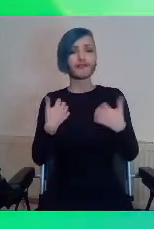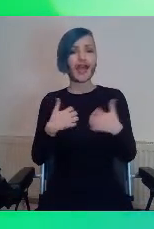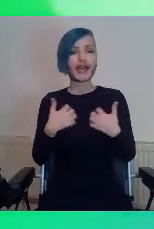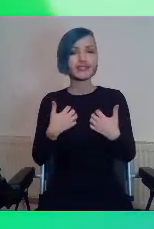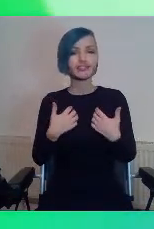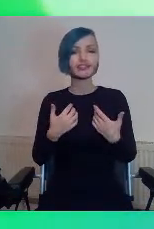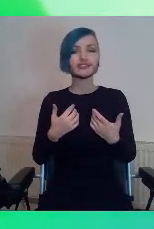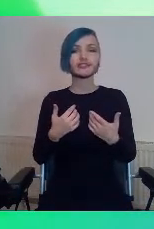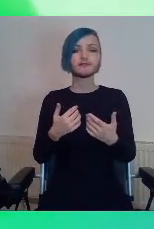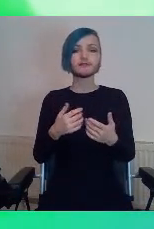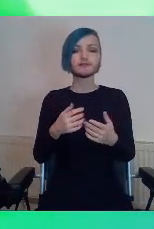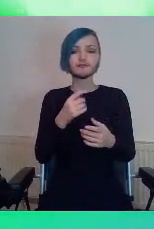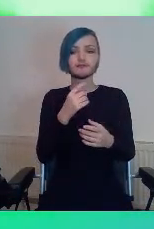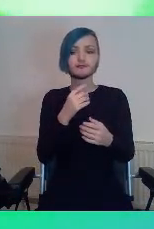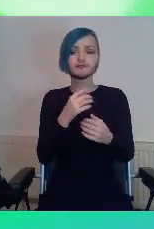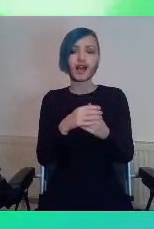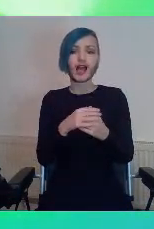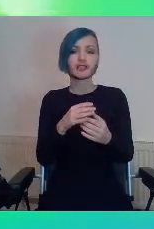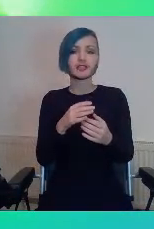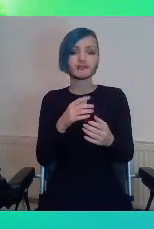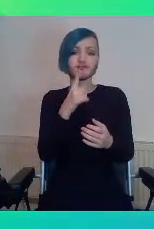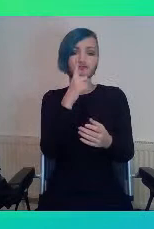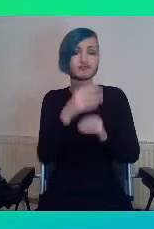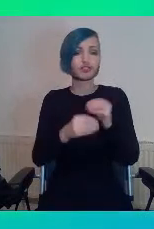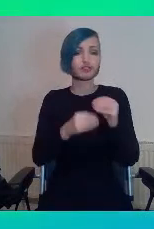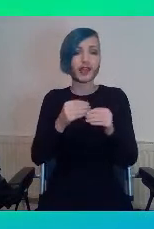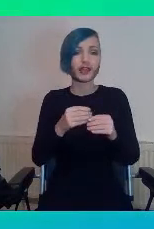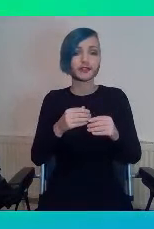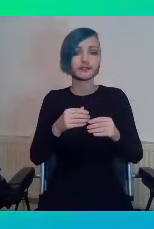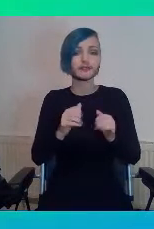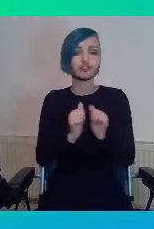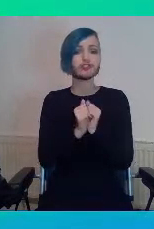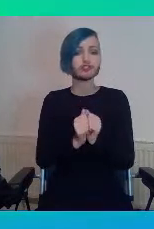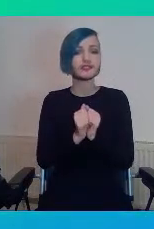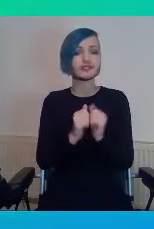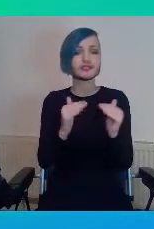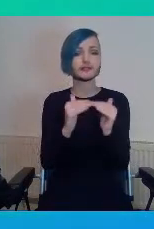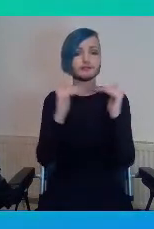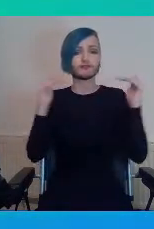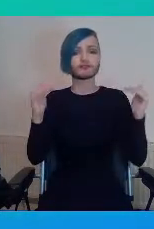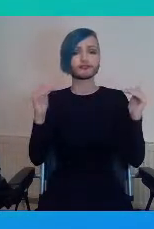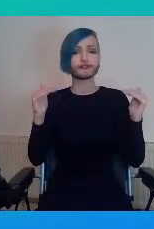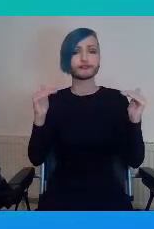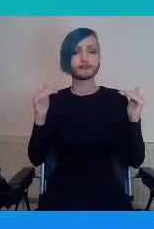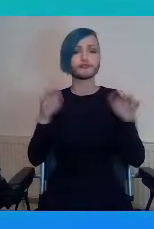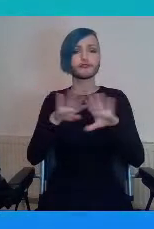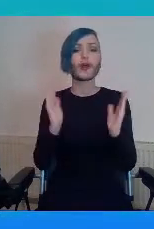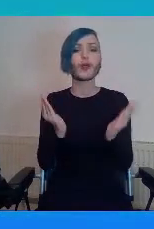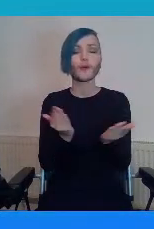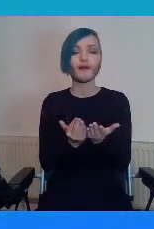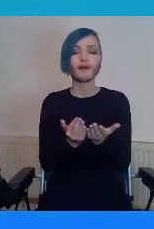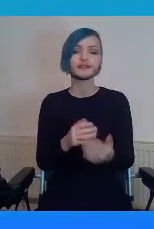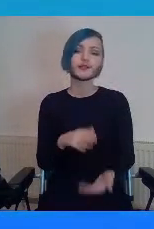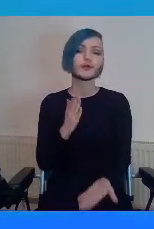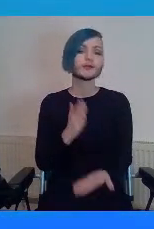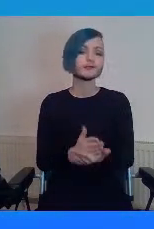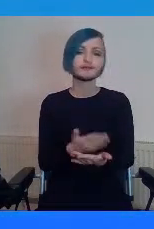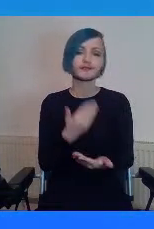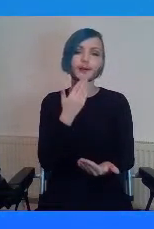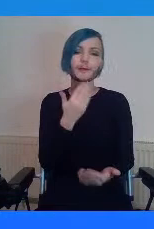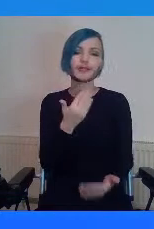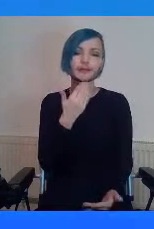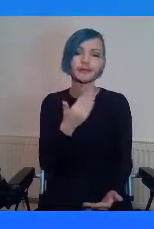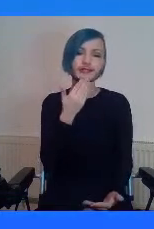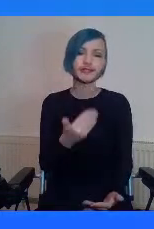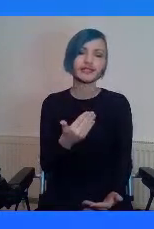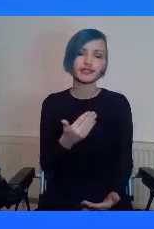interest of justice all around the world. But like, please, please, please, everyone, do not